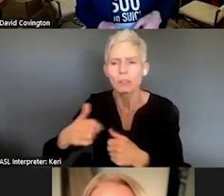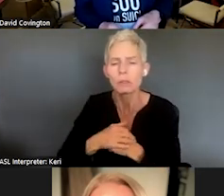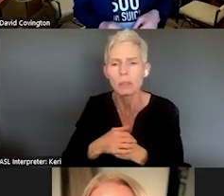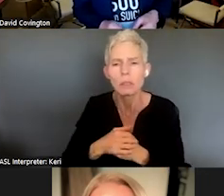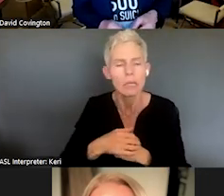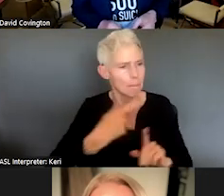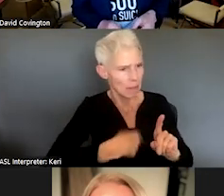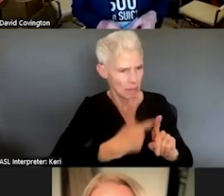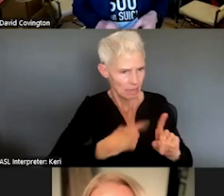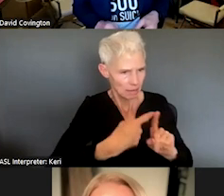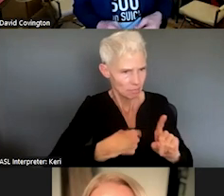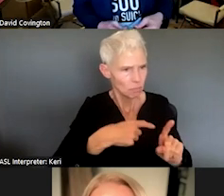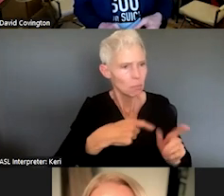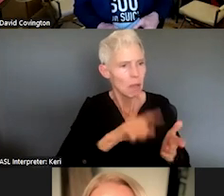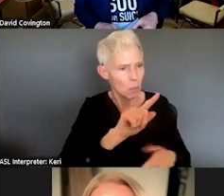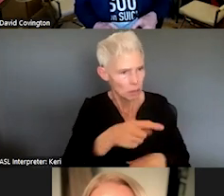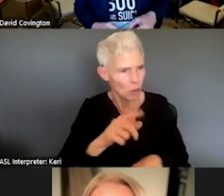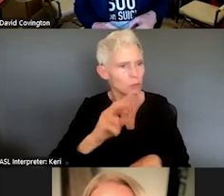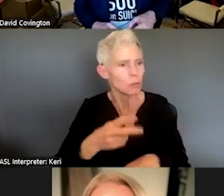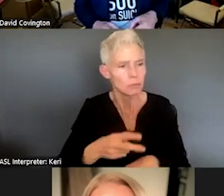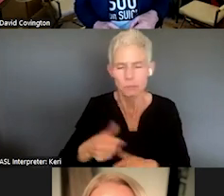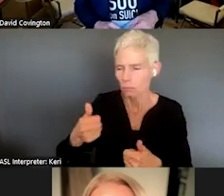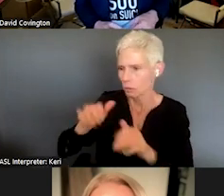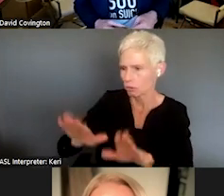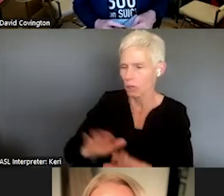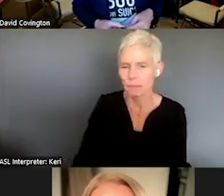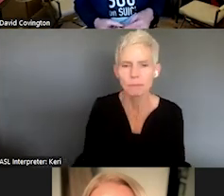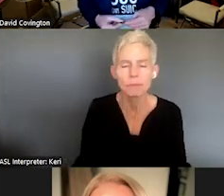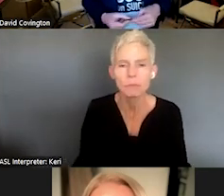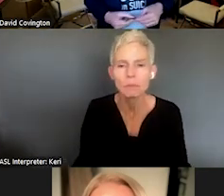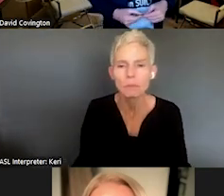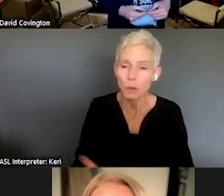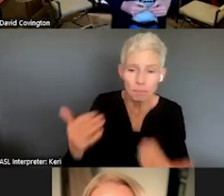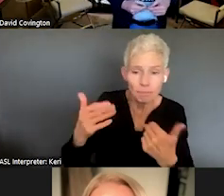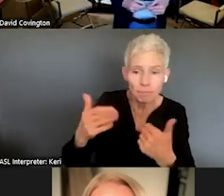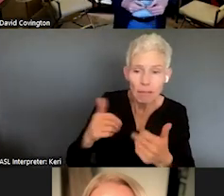a monthly thing. Great. So give us the update, Steph.